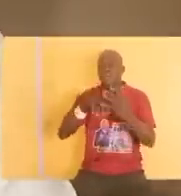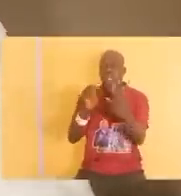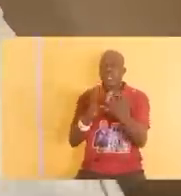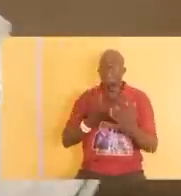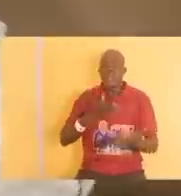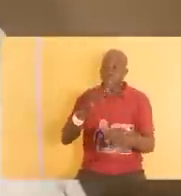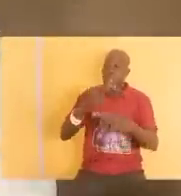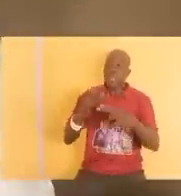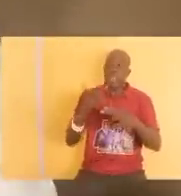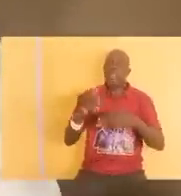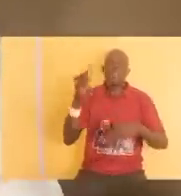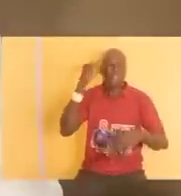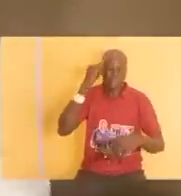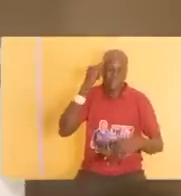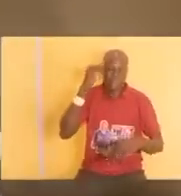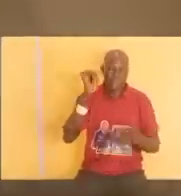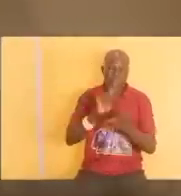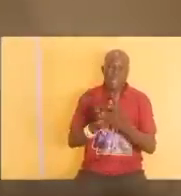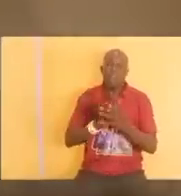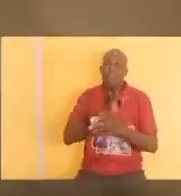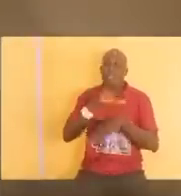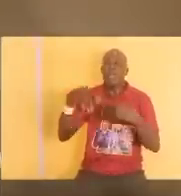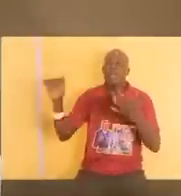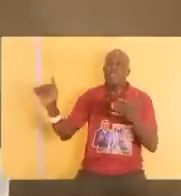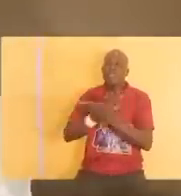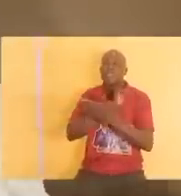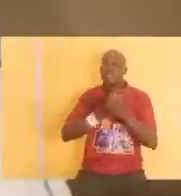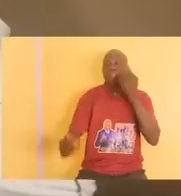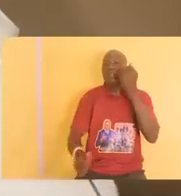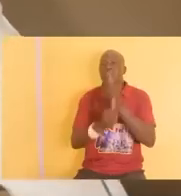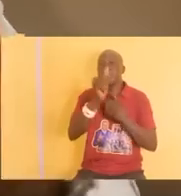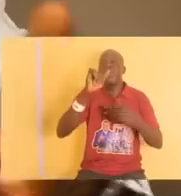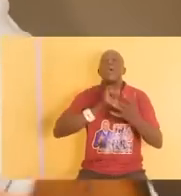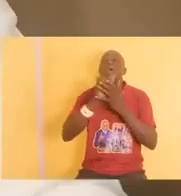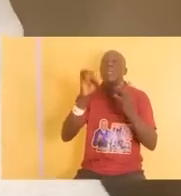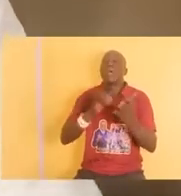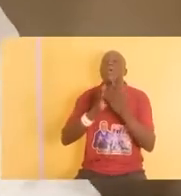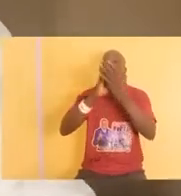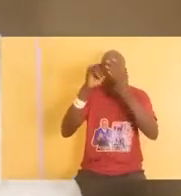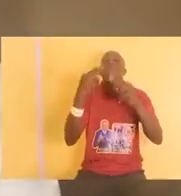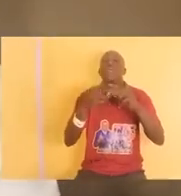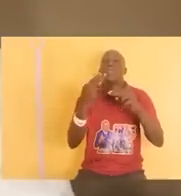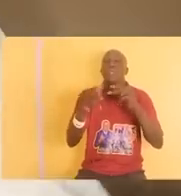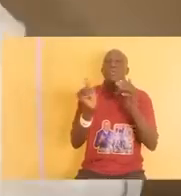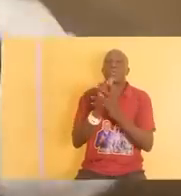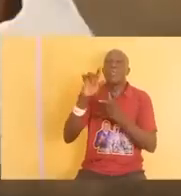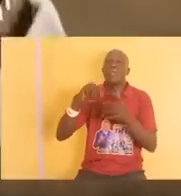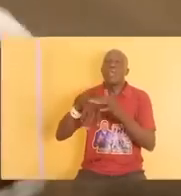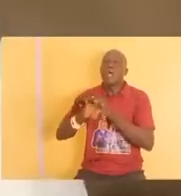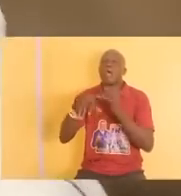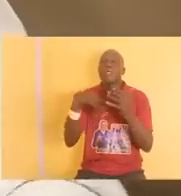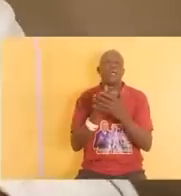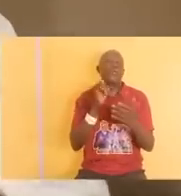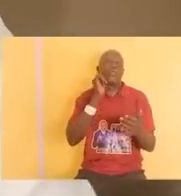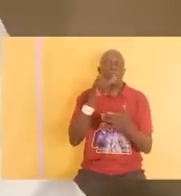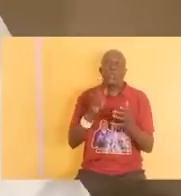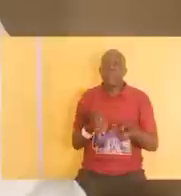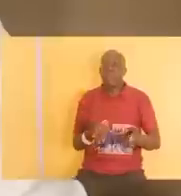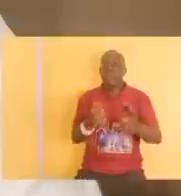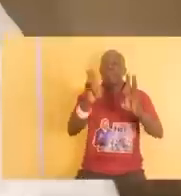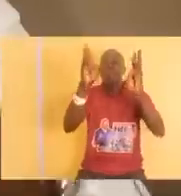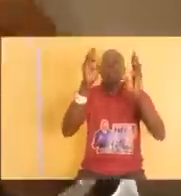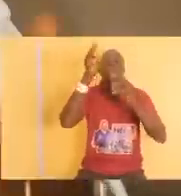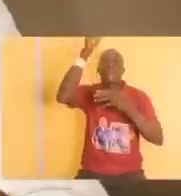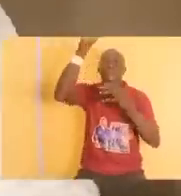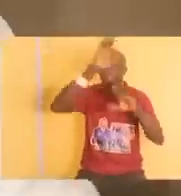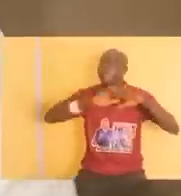my name. And they thought that they can tarnish one's image. And they want to tarnish their own image. And their